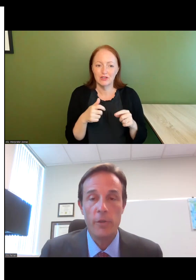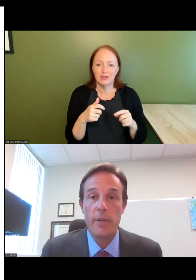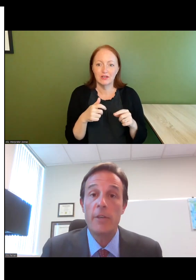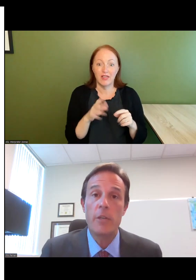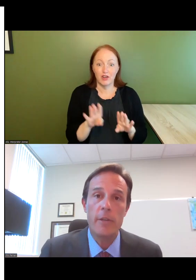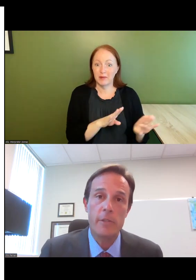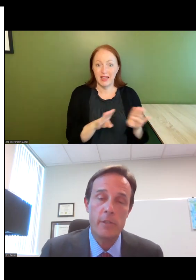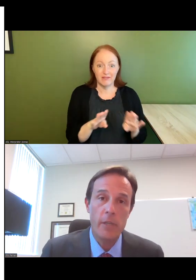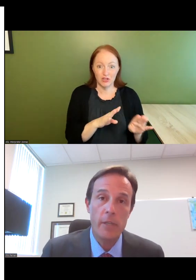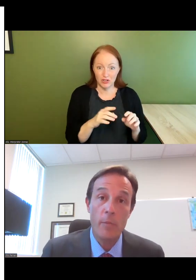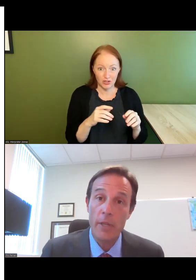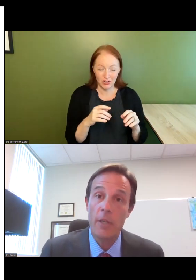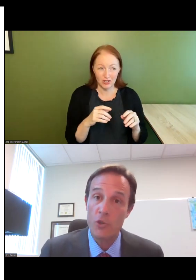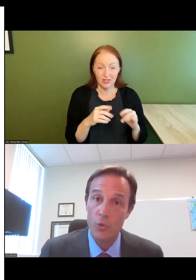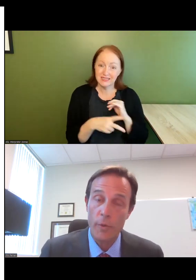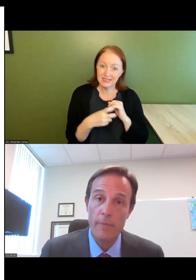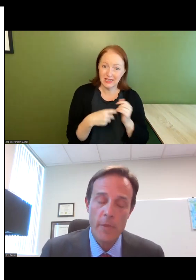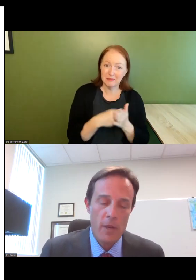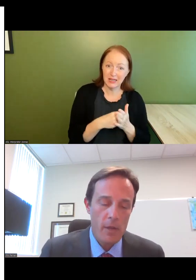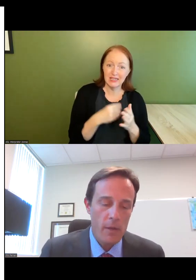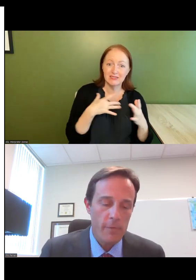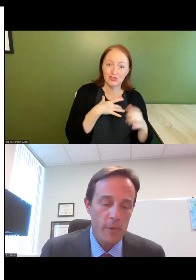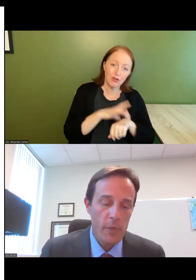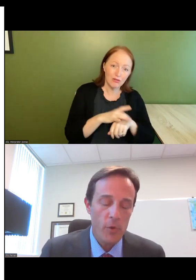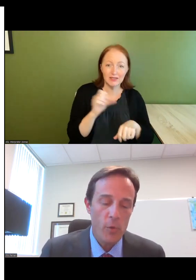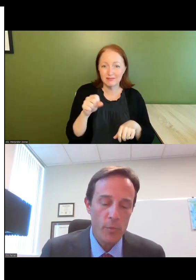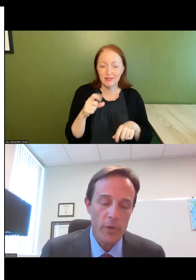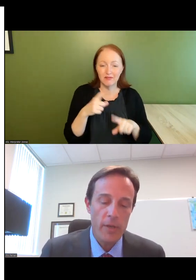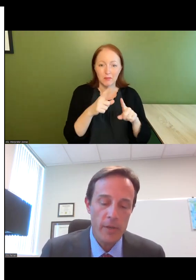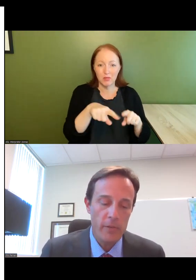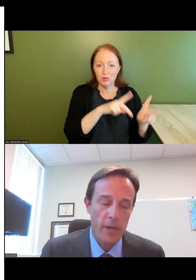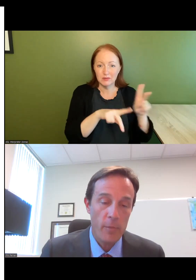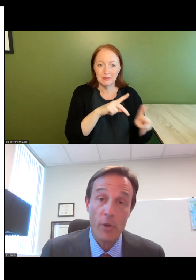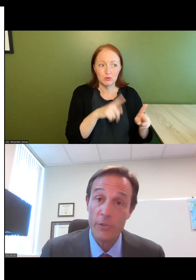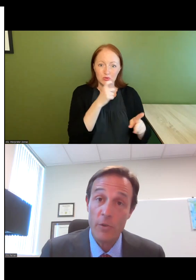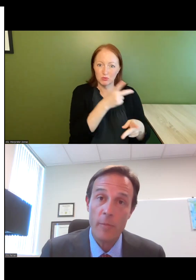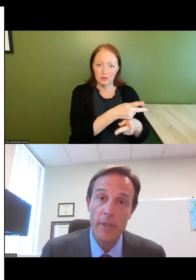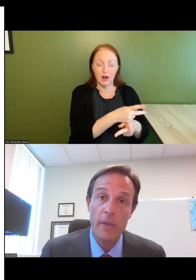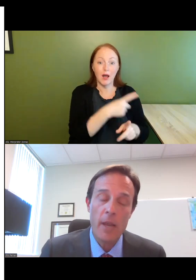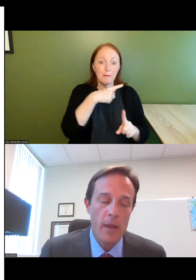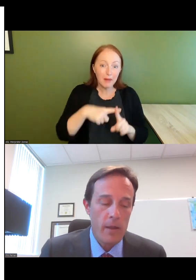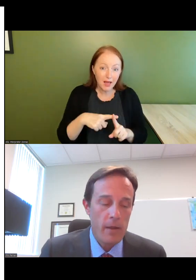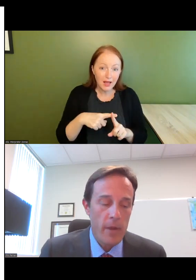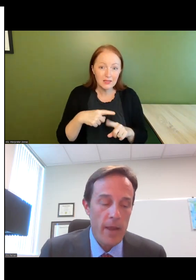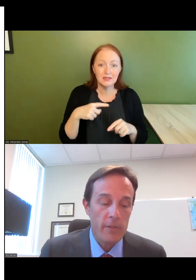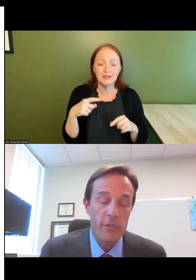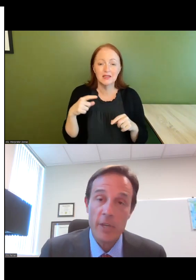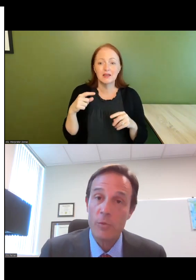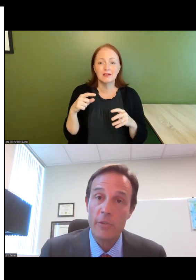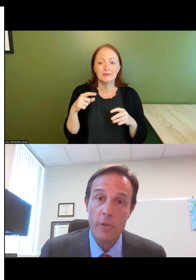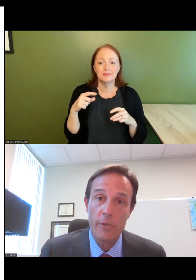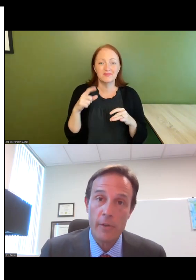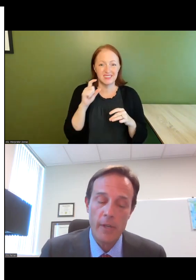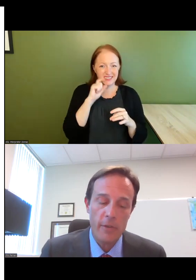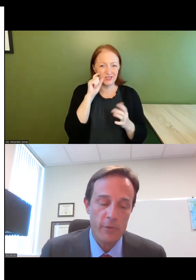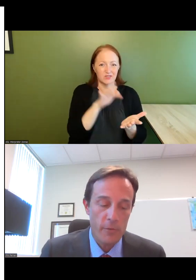conduct included not just stealing money and jewelry from the people who were put into his care, but also committing acts of